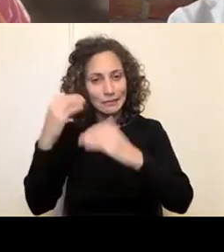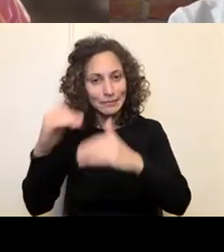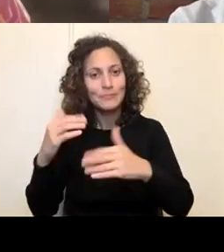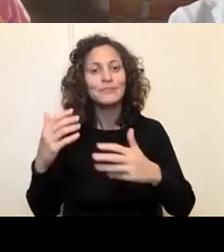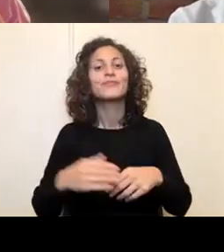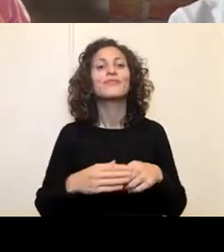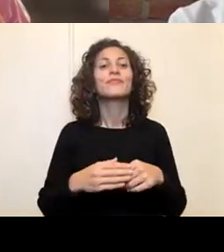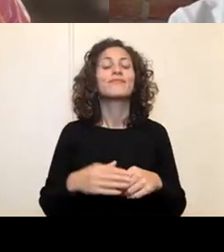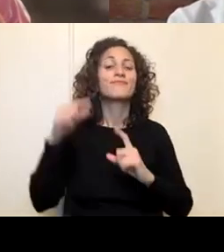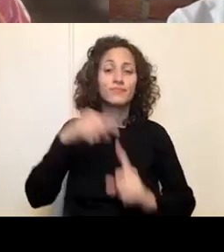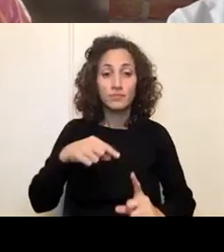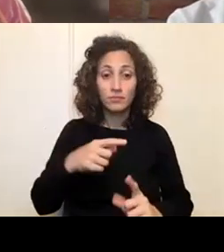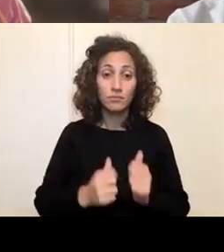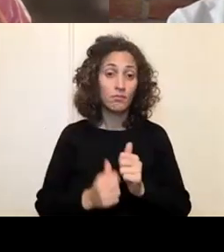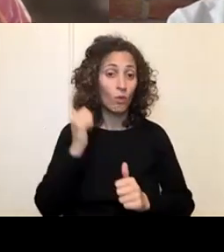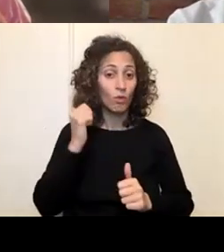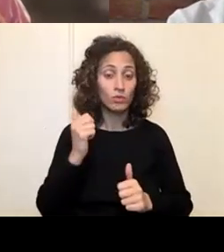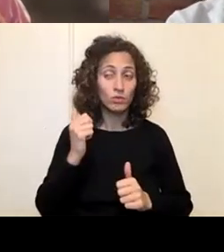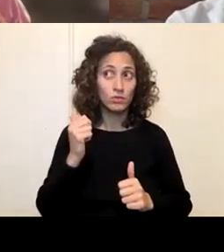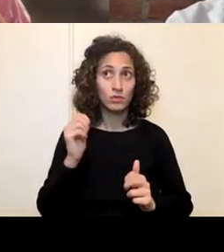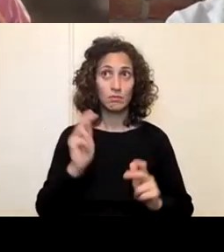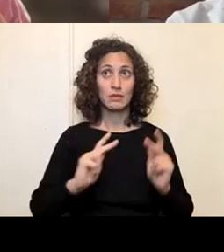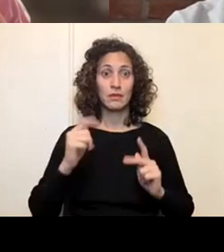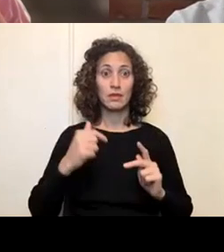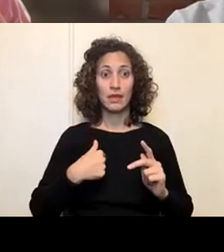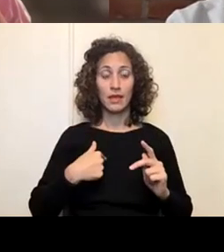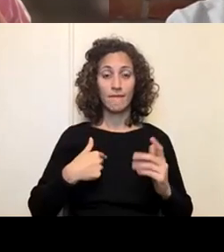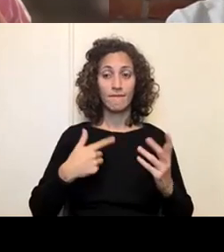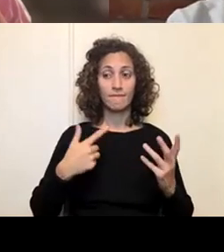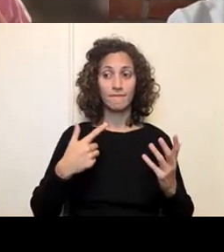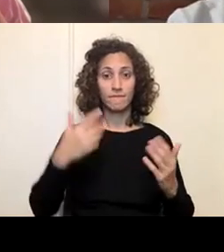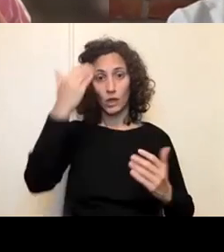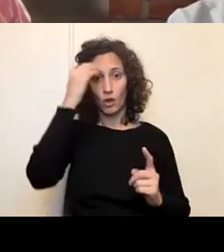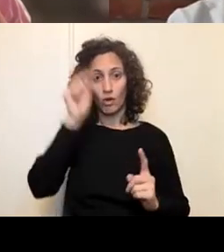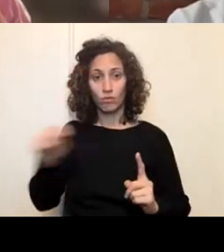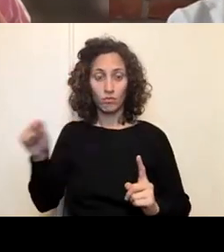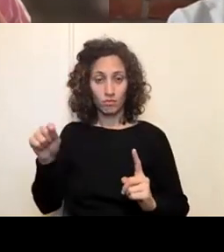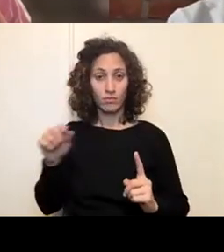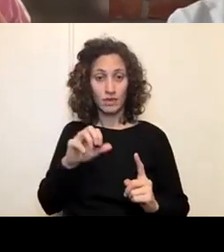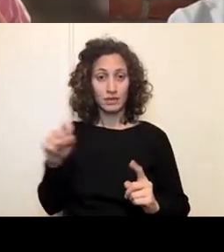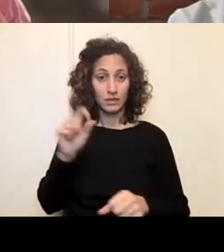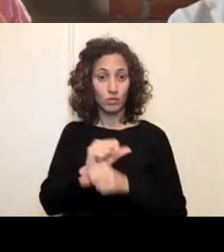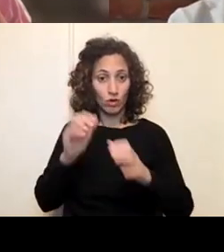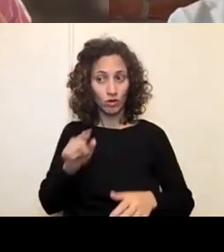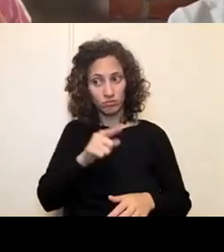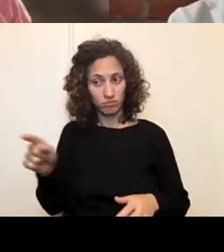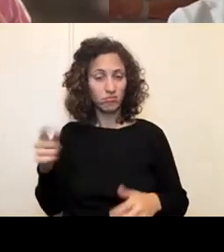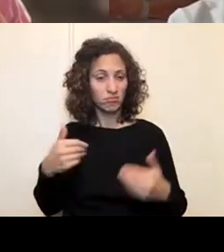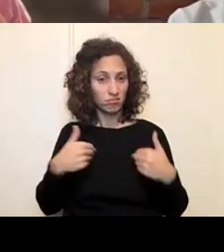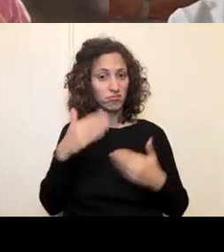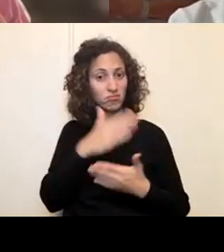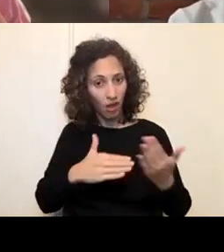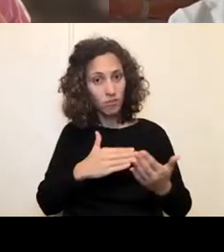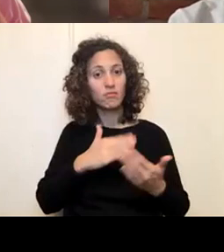Basically, the most people that I've known who have been sex workers have been disabled in some way, shape, or